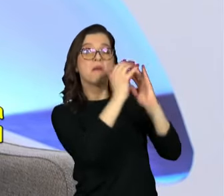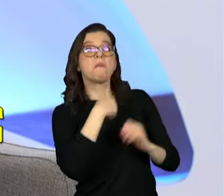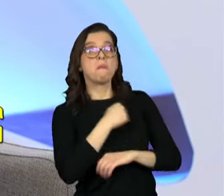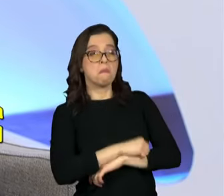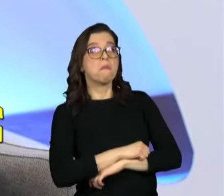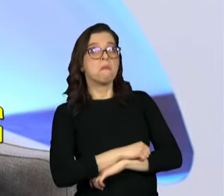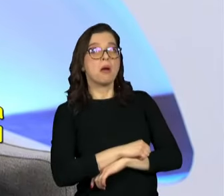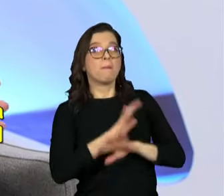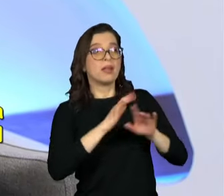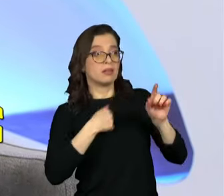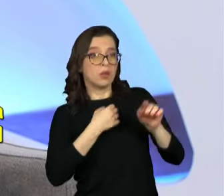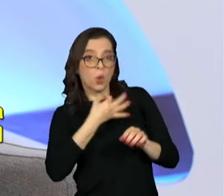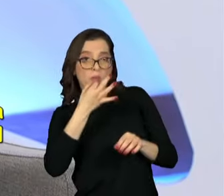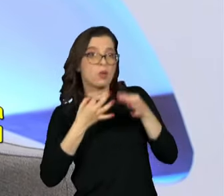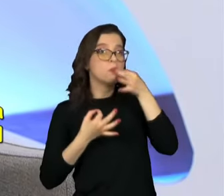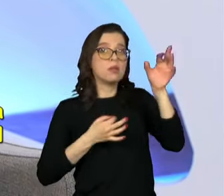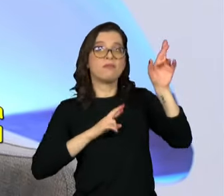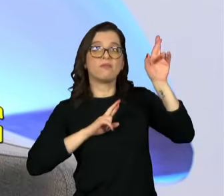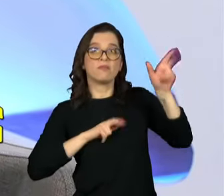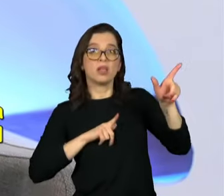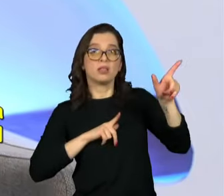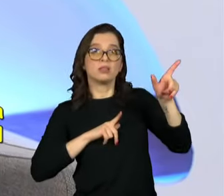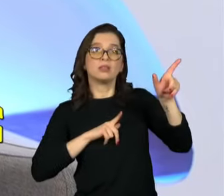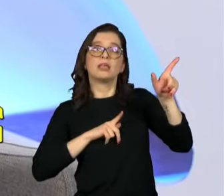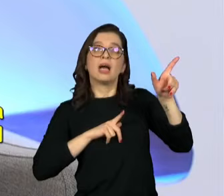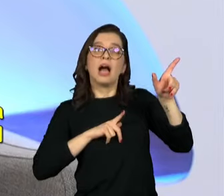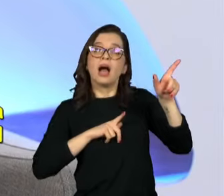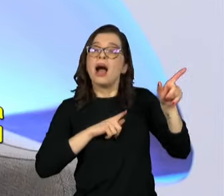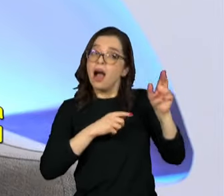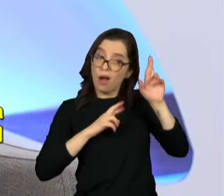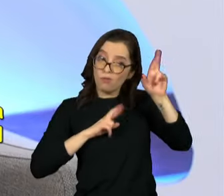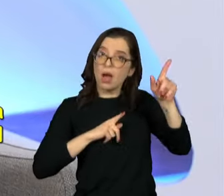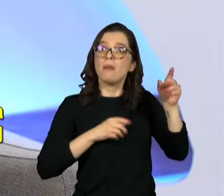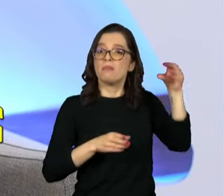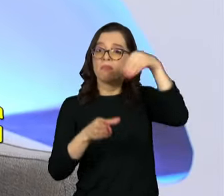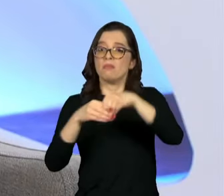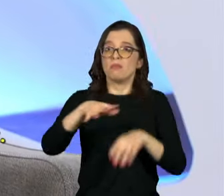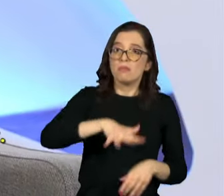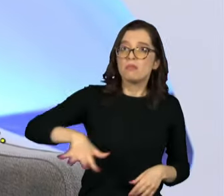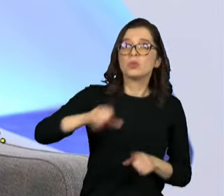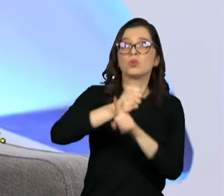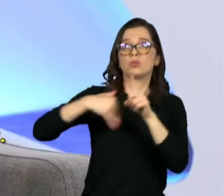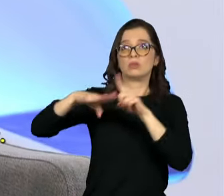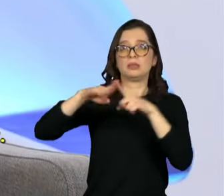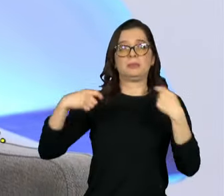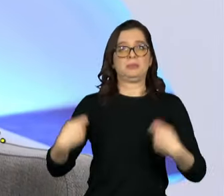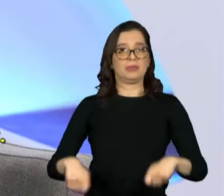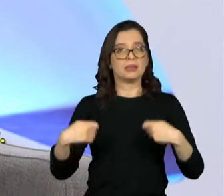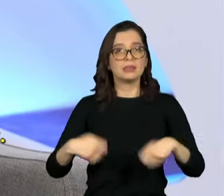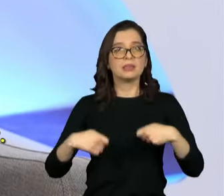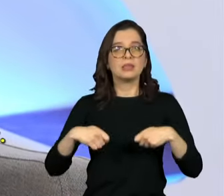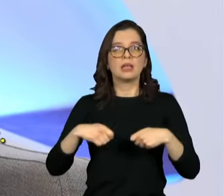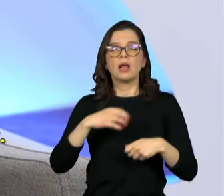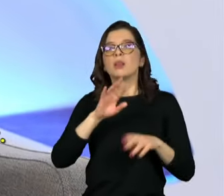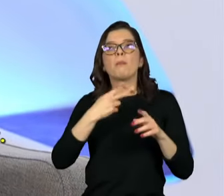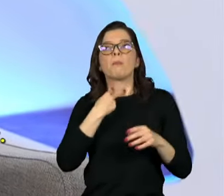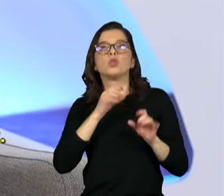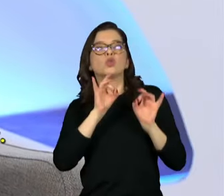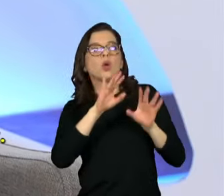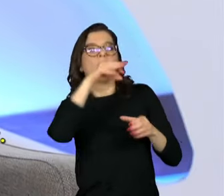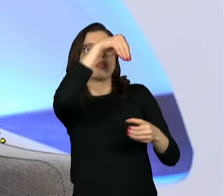our differences, I think we have to spread that throughout civil society, not leave it only